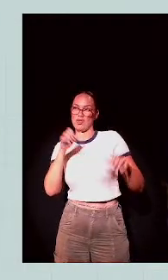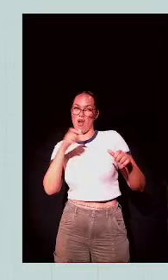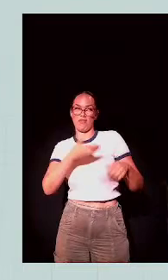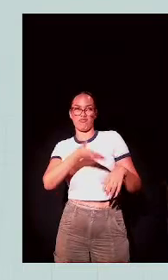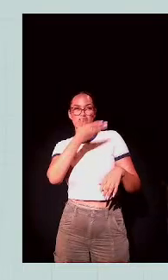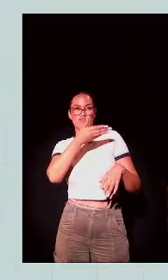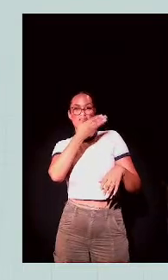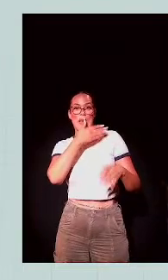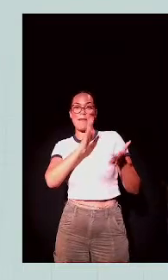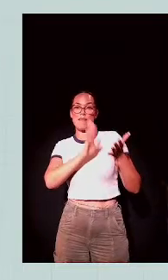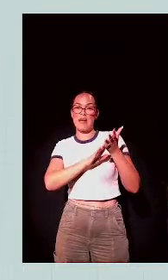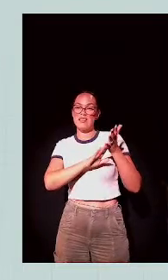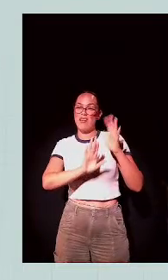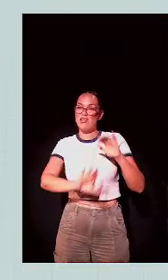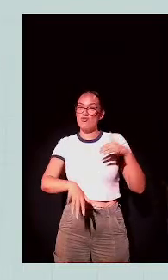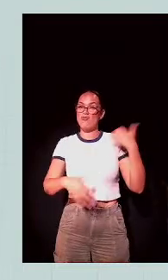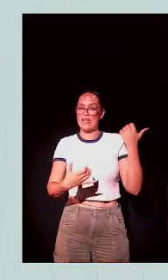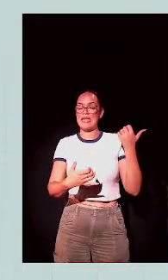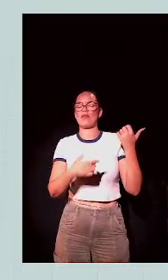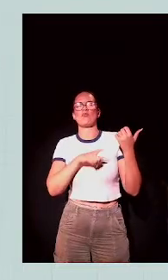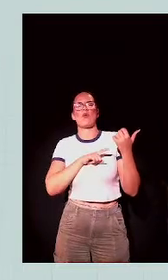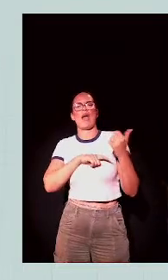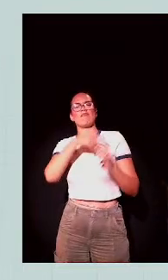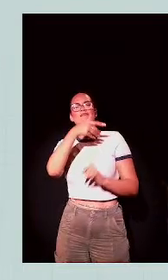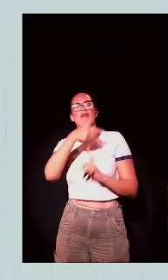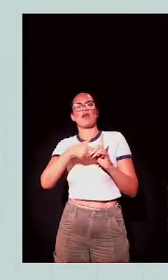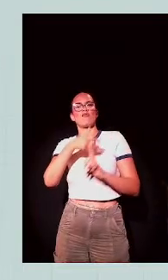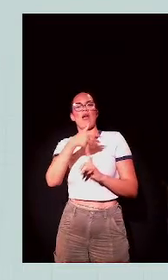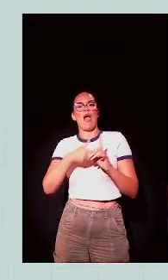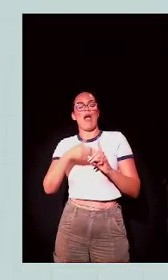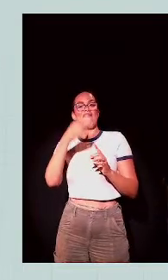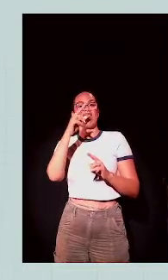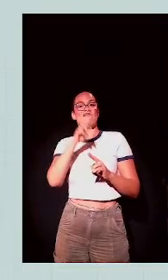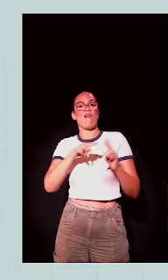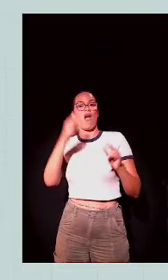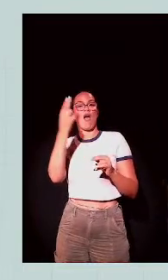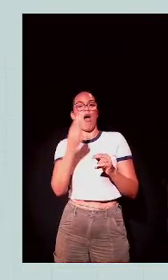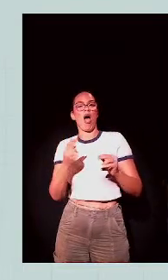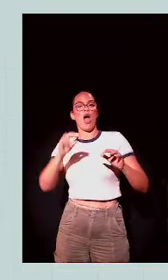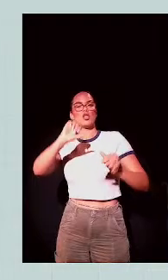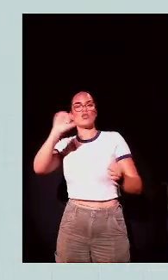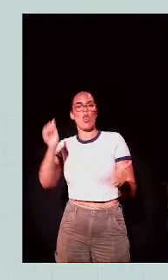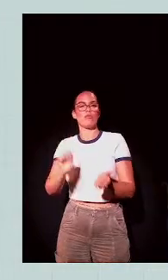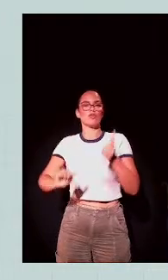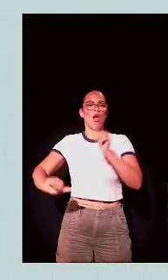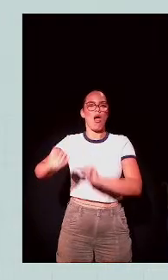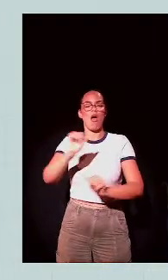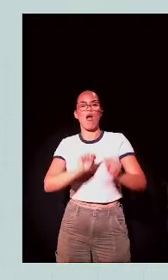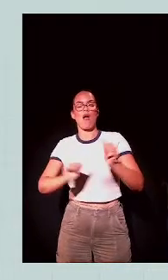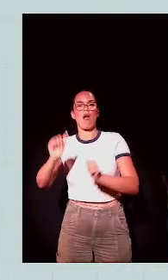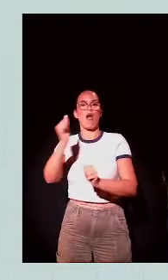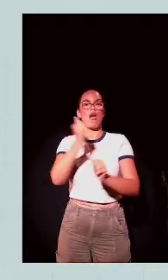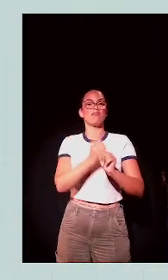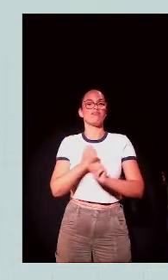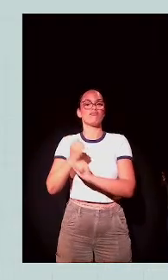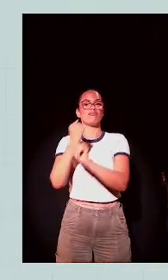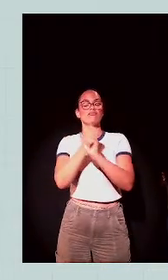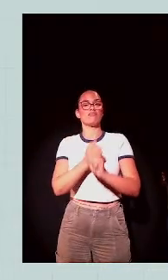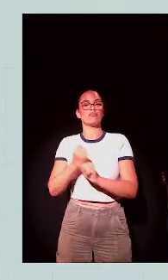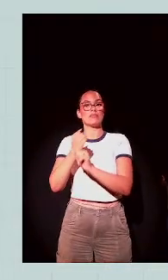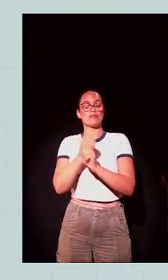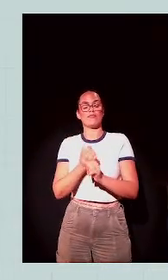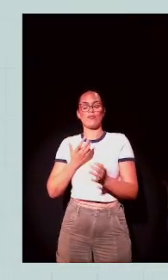master's degree. I had a background in fine art sculpture before that. But during my master's degree,